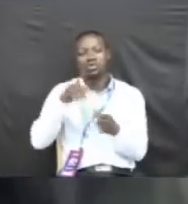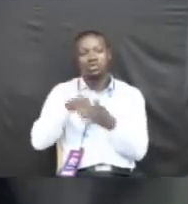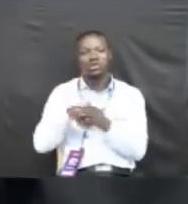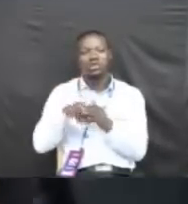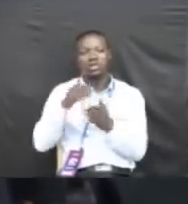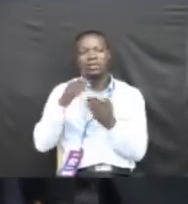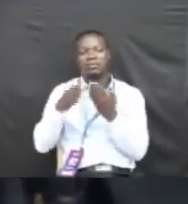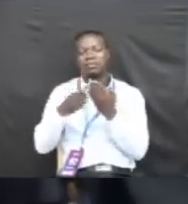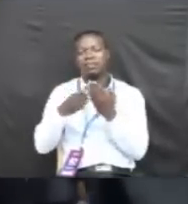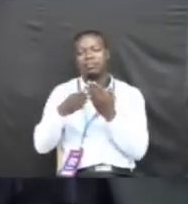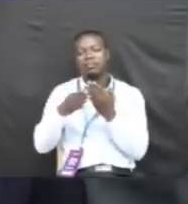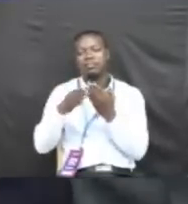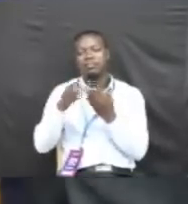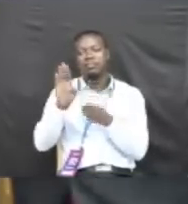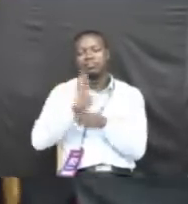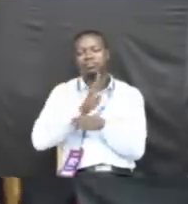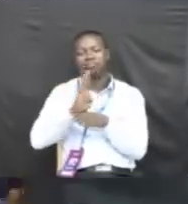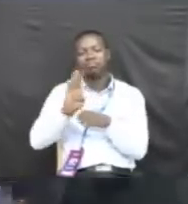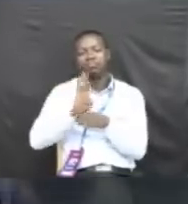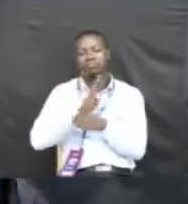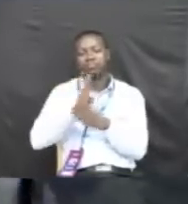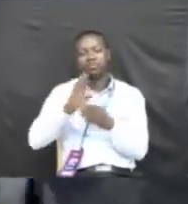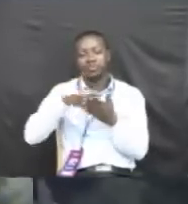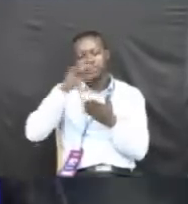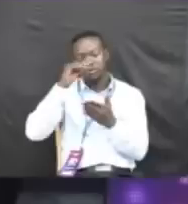of business studies.